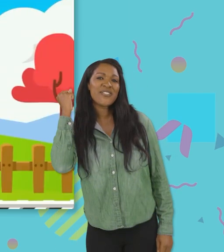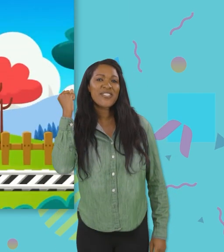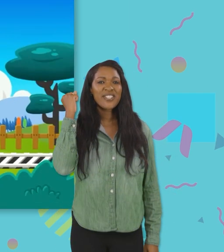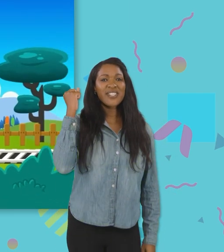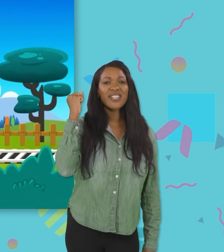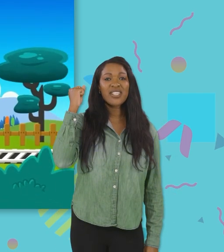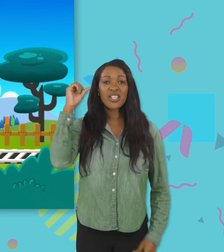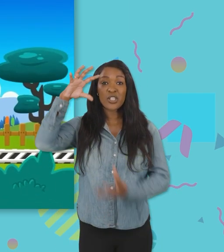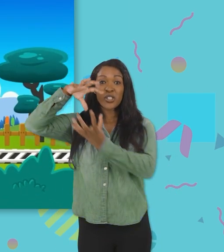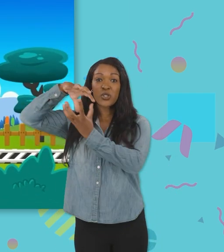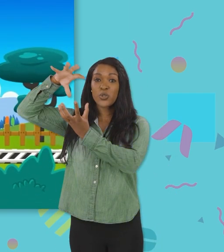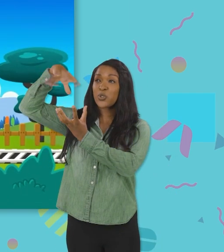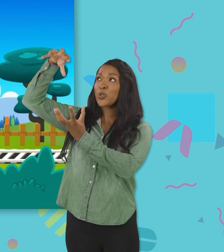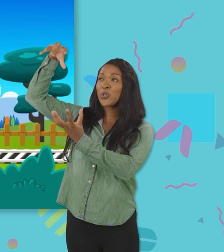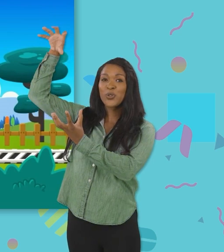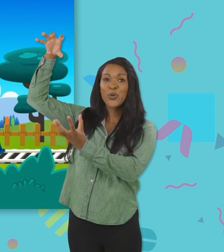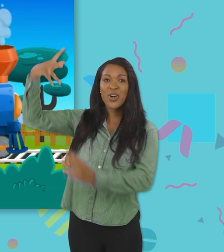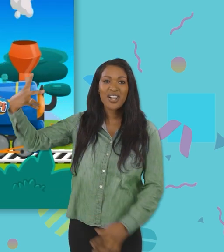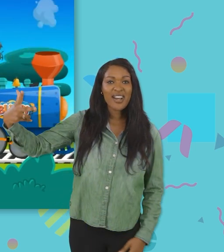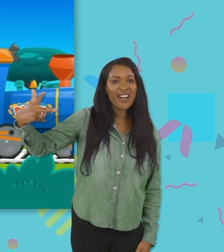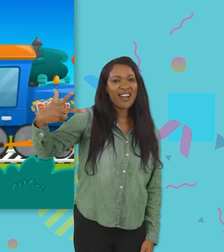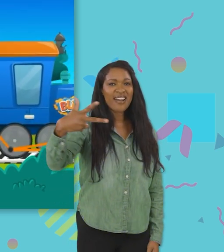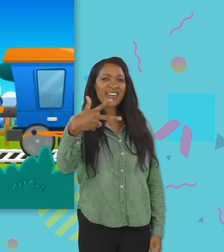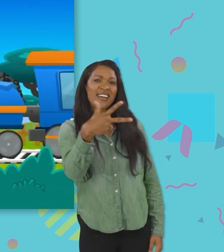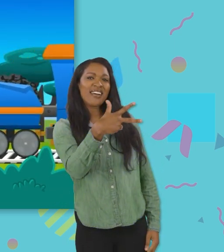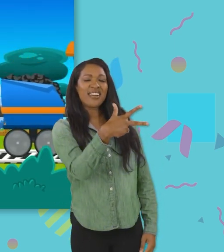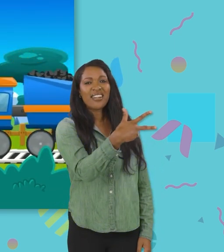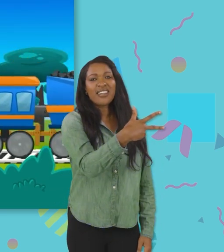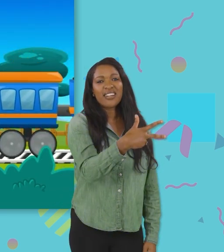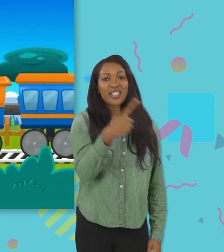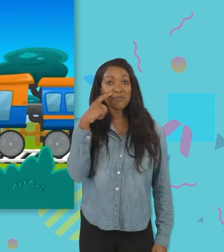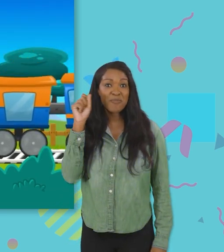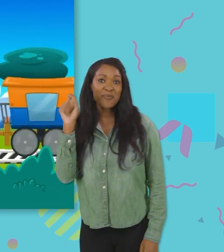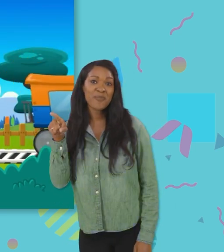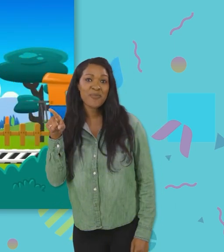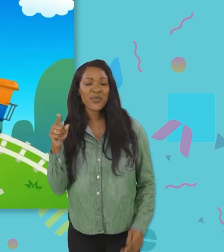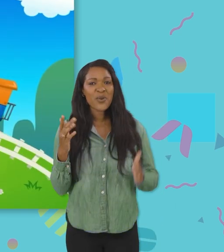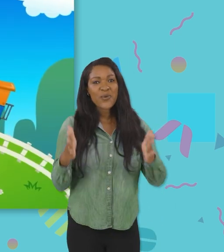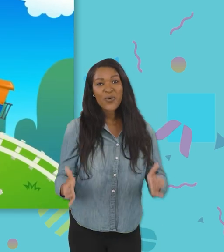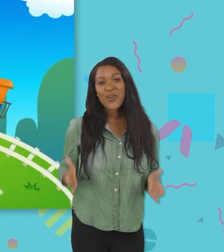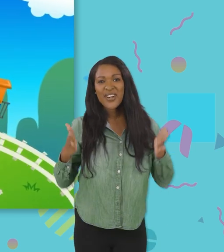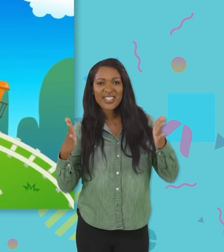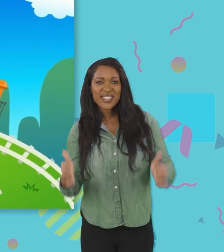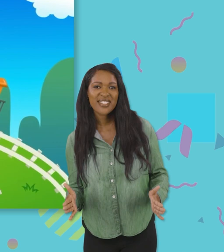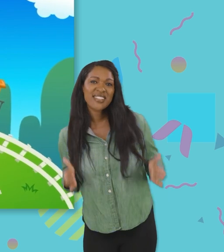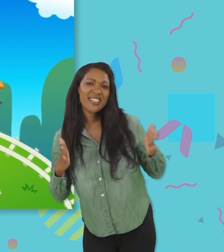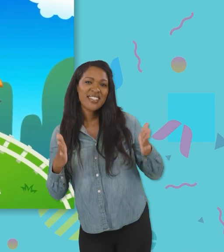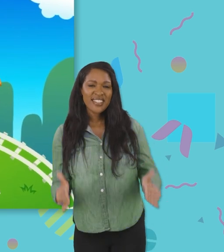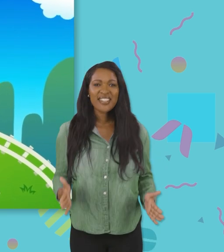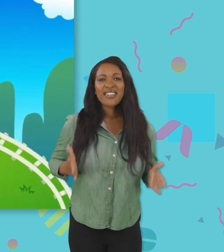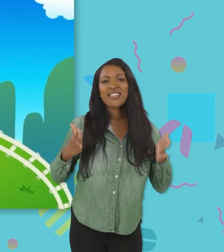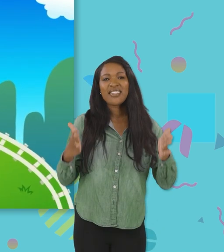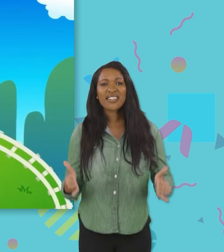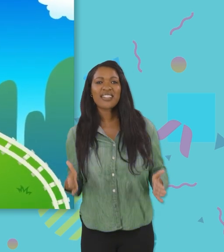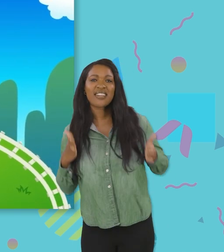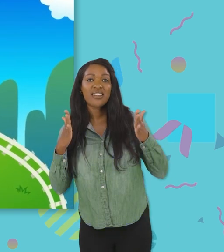Choo-choo, here comes a train. Choo-choo, here comes a train. It's rolling on the tracks, gonna